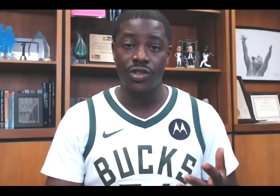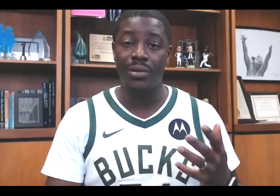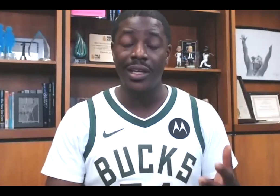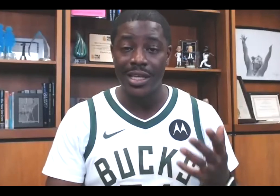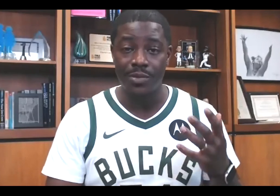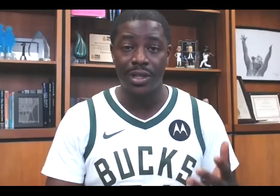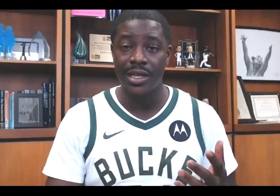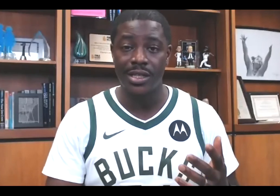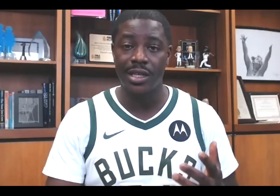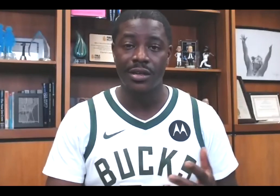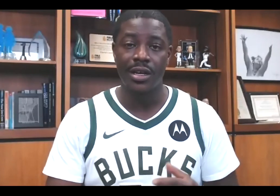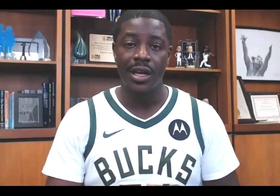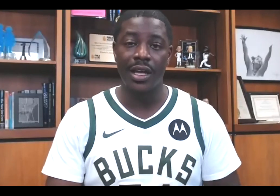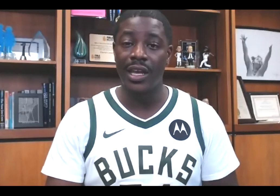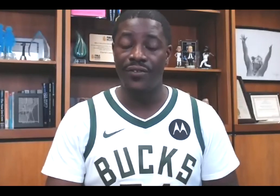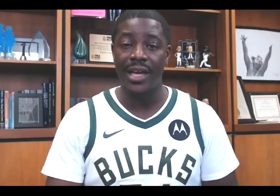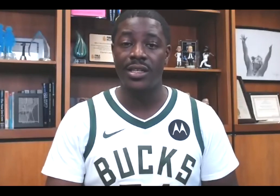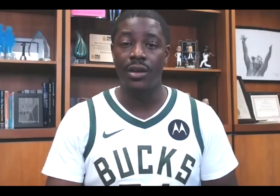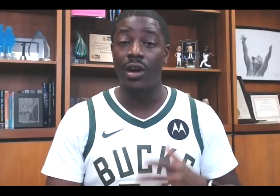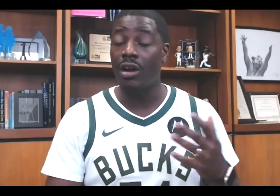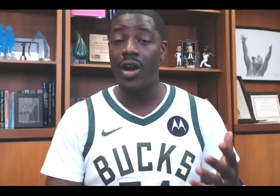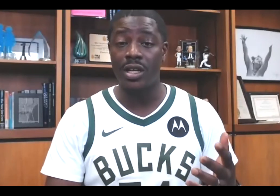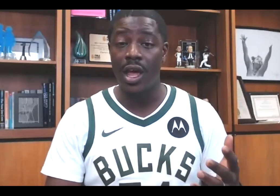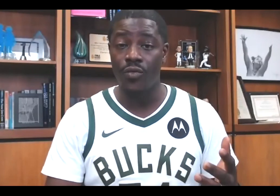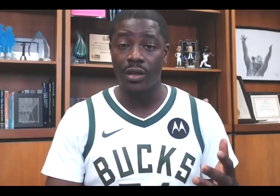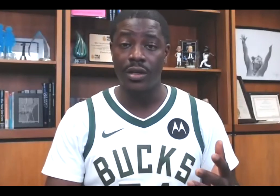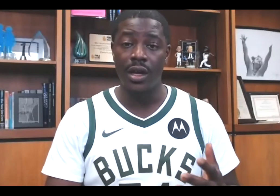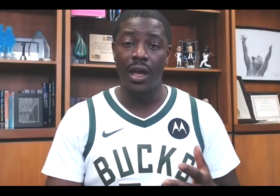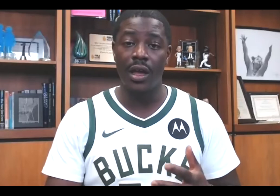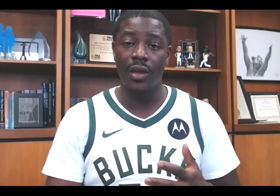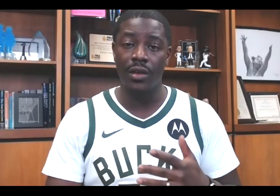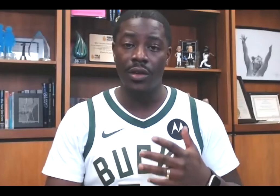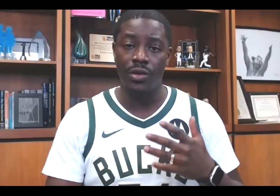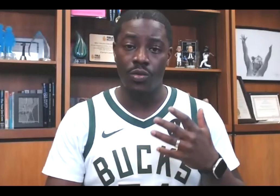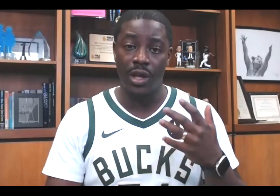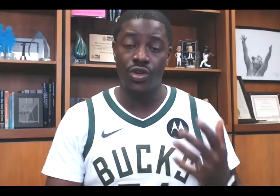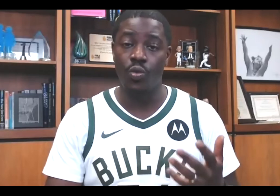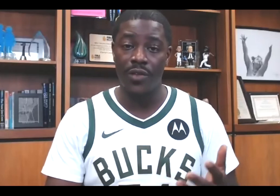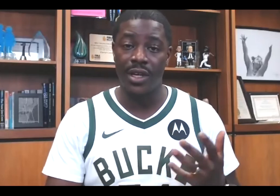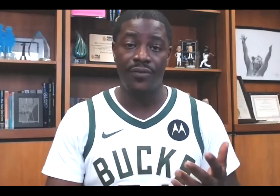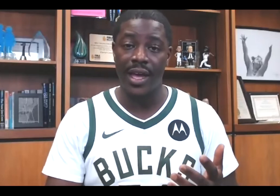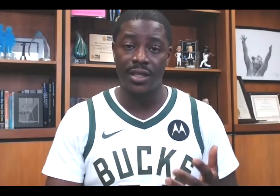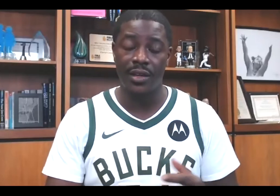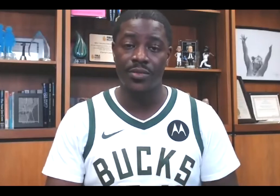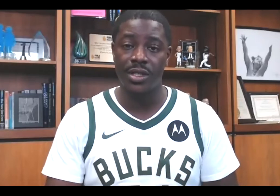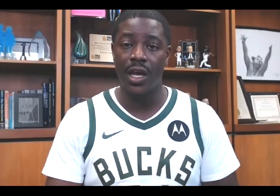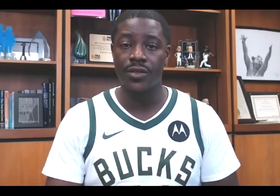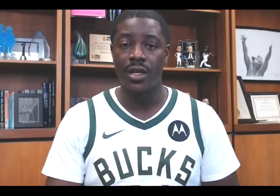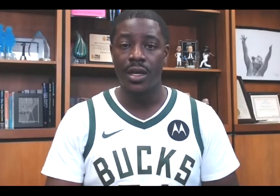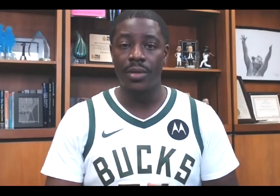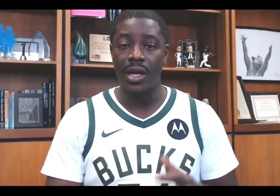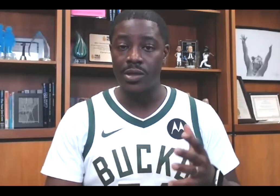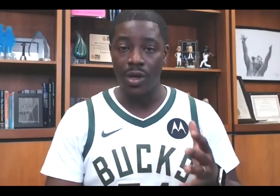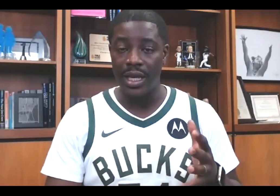Deer District, please consider getting vaccinated or encourage a loved one that you're with to get vaccinated